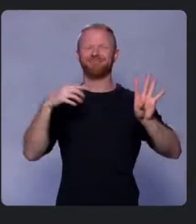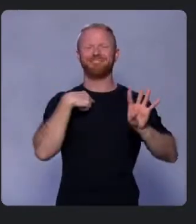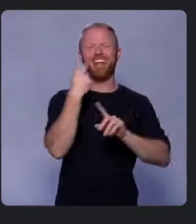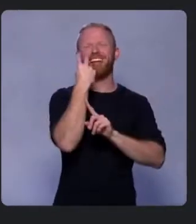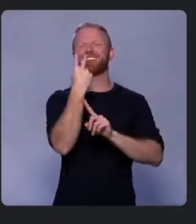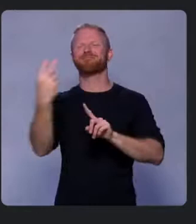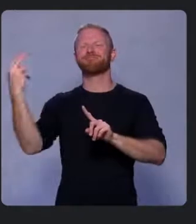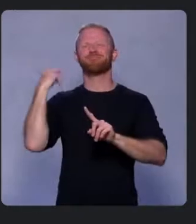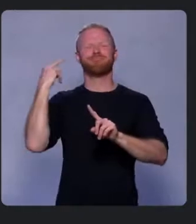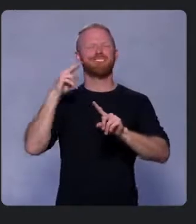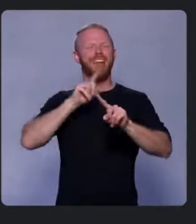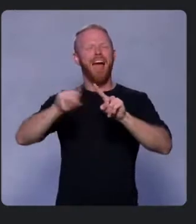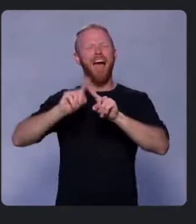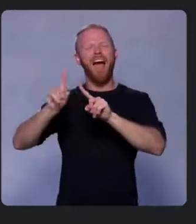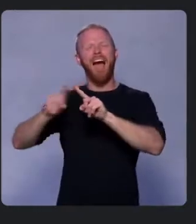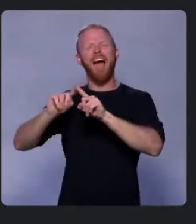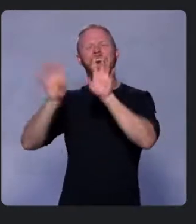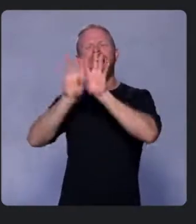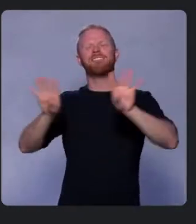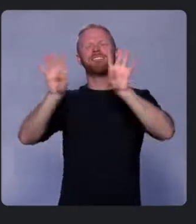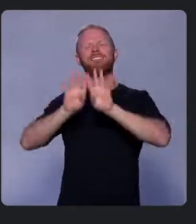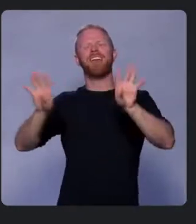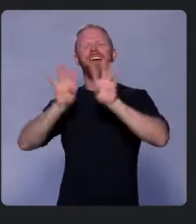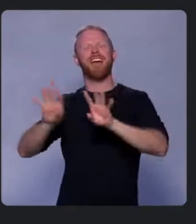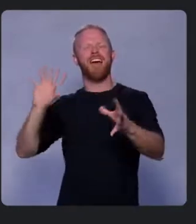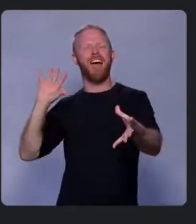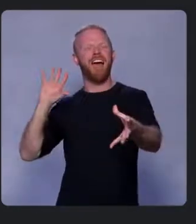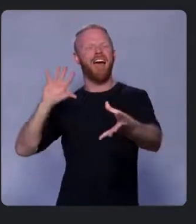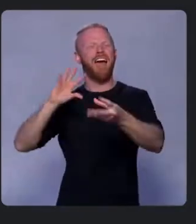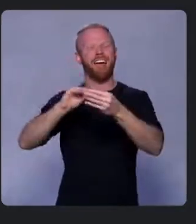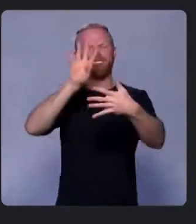back on a collection of Hanukkah moments right in my photo grid.